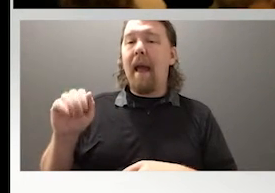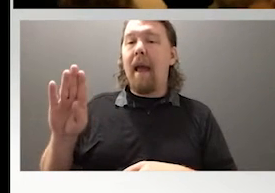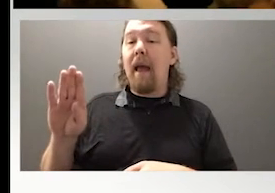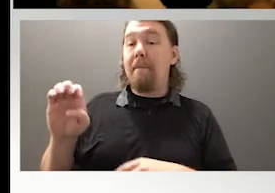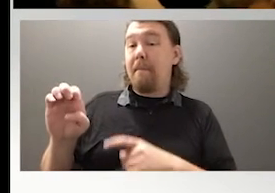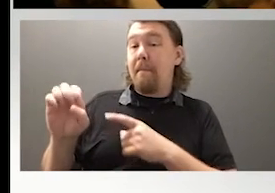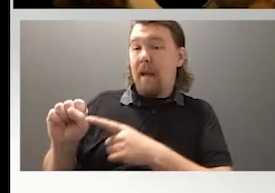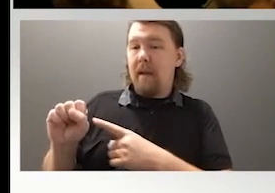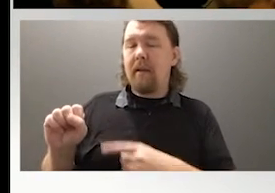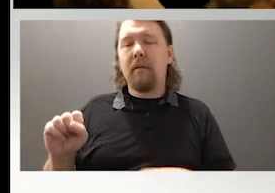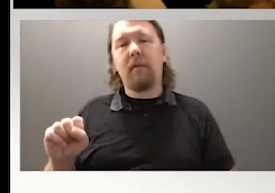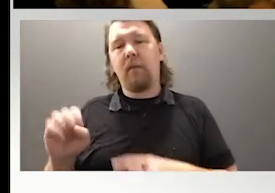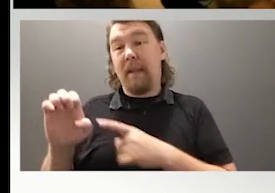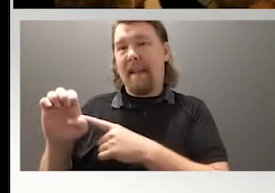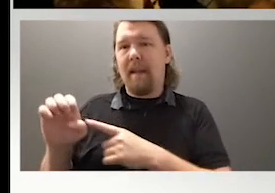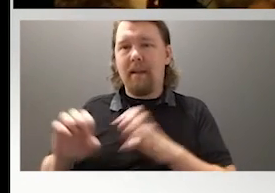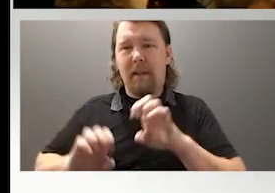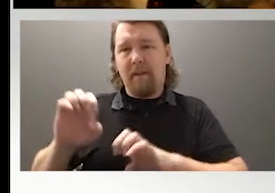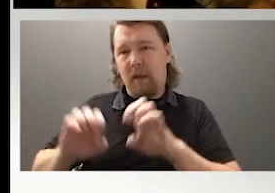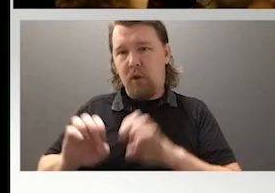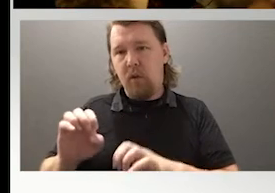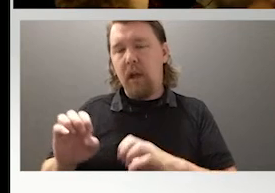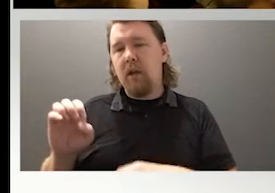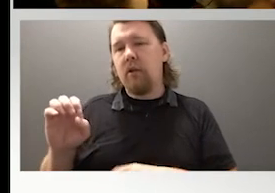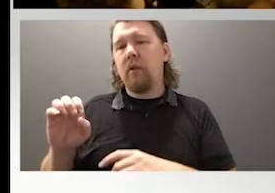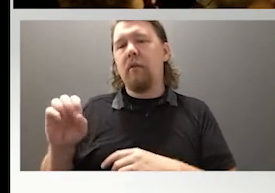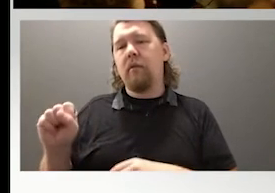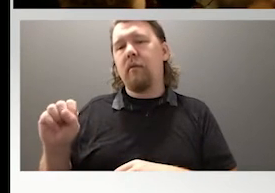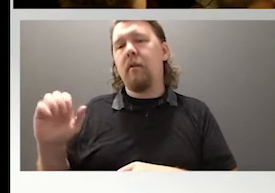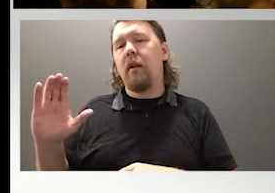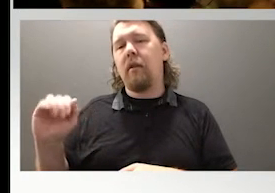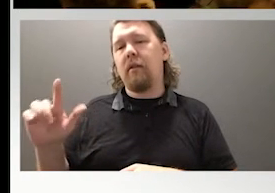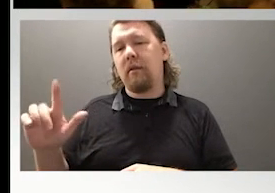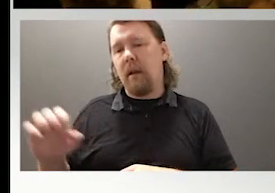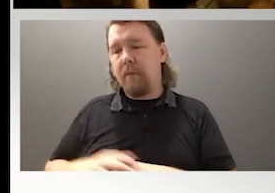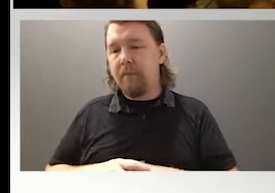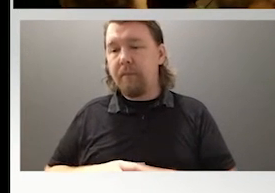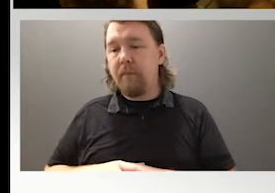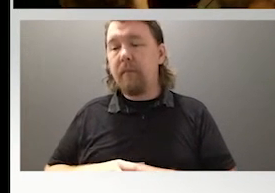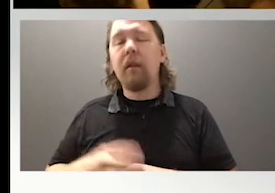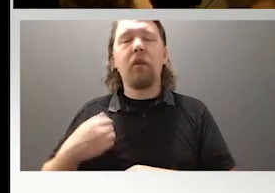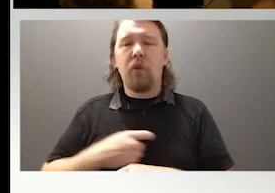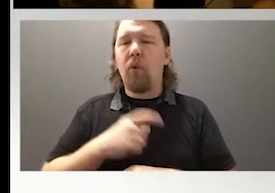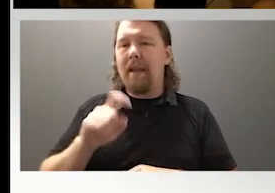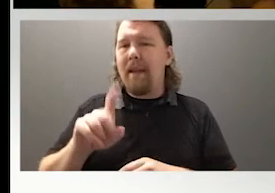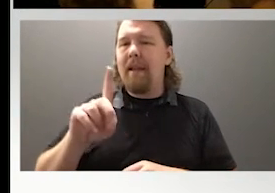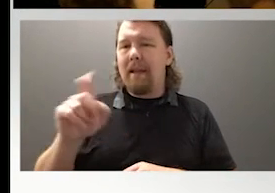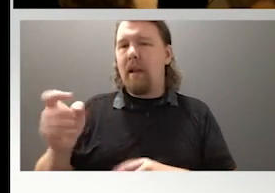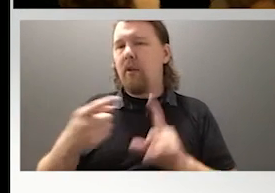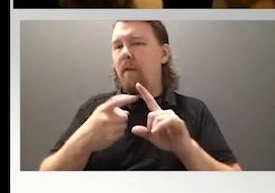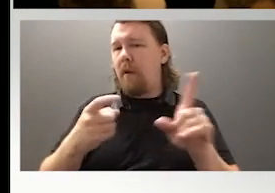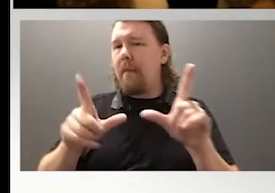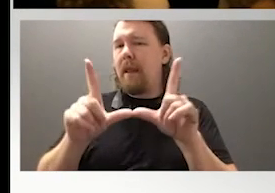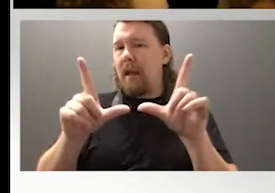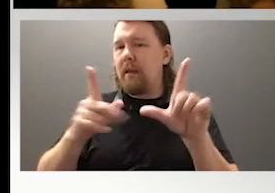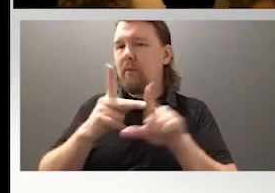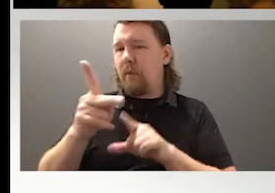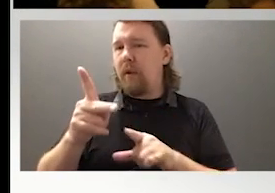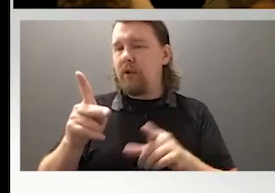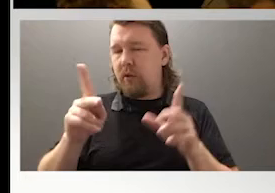also. In addition to that, we would need diagnostic evaluations from licensed